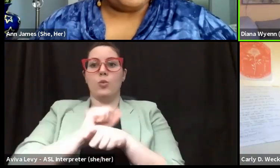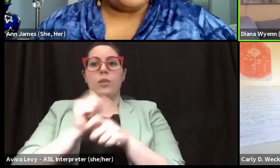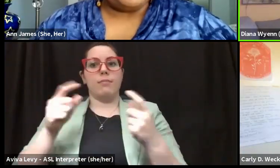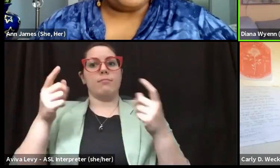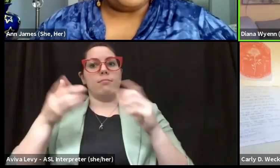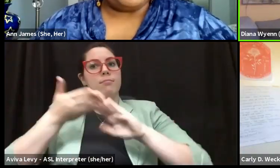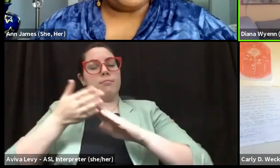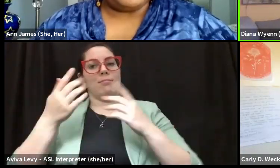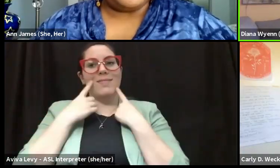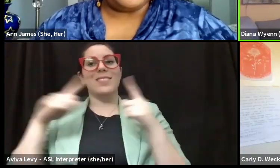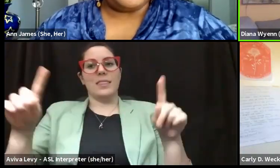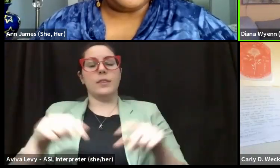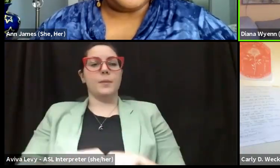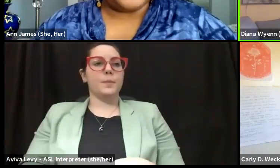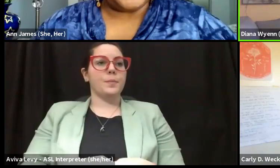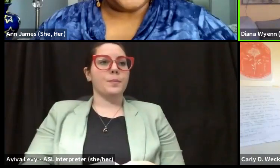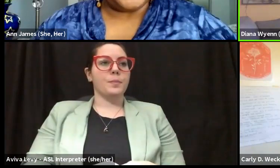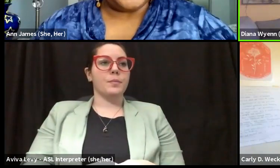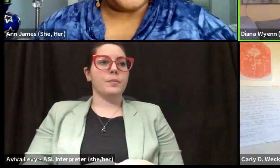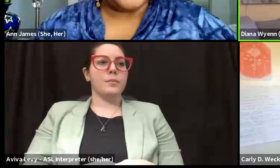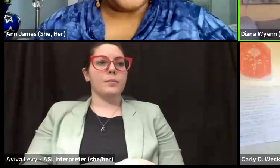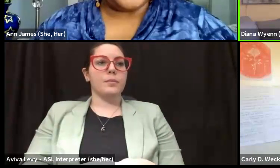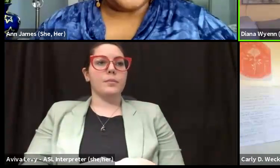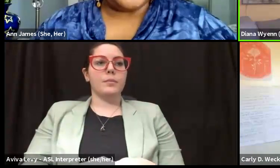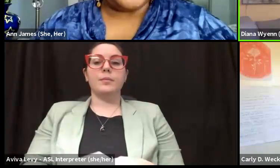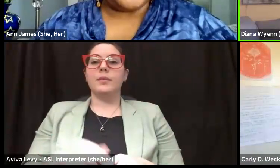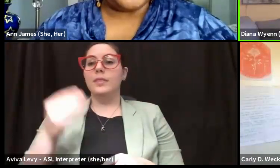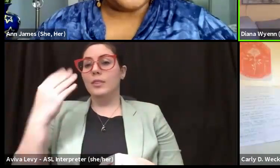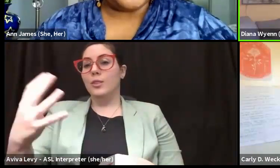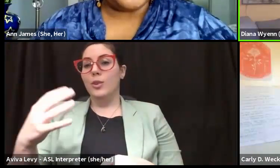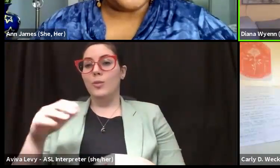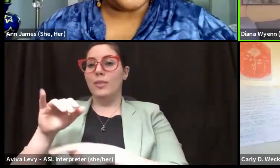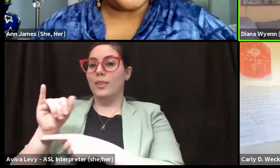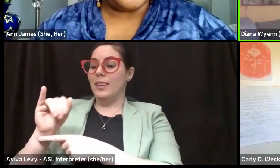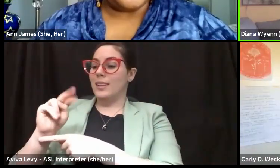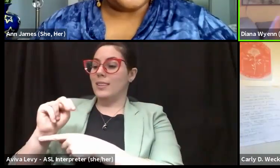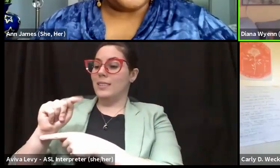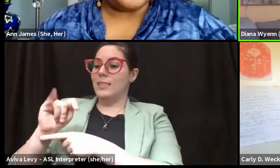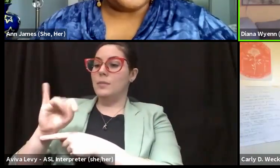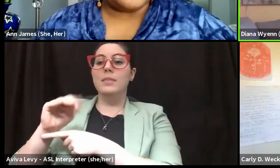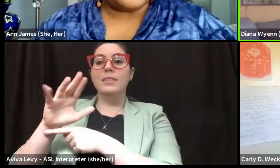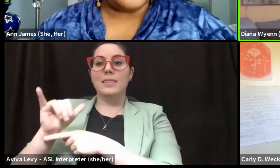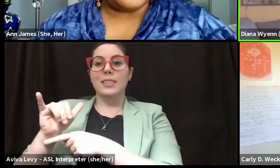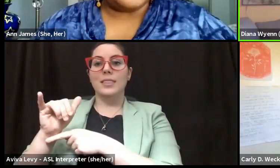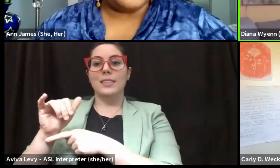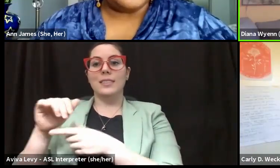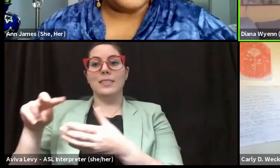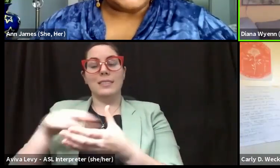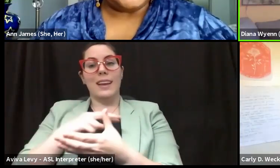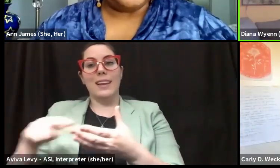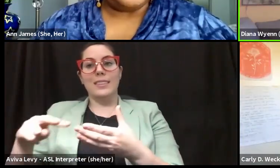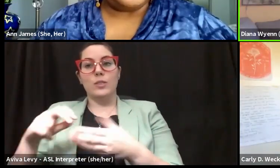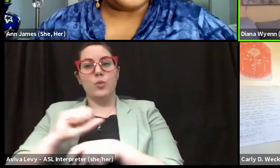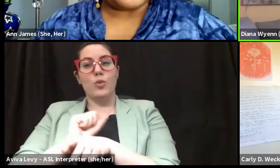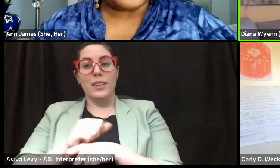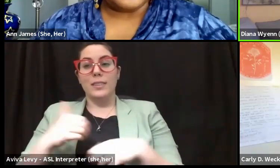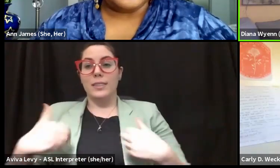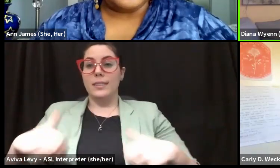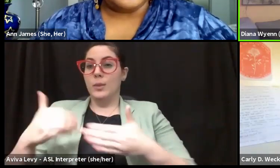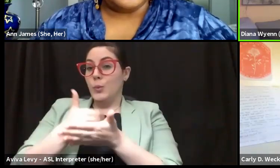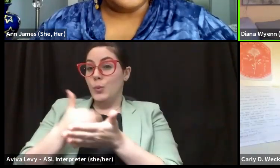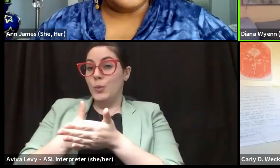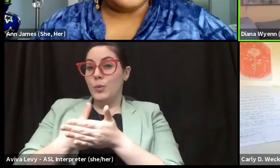that while intimacy direction and intimacy choreography is a new and emerging toolkit and practice in our rehearsal rooms, the practice of